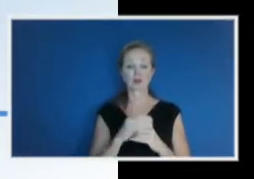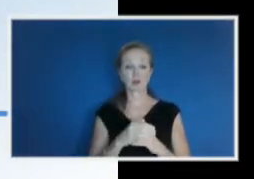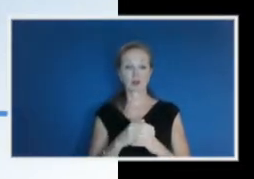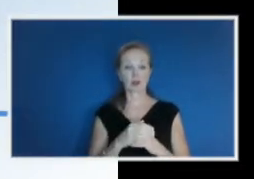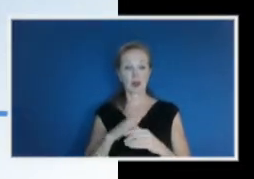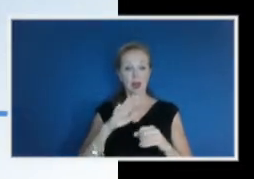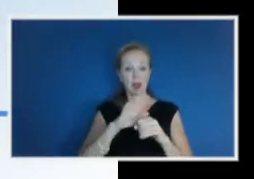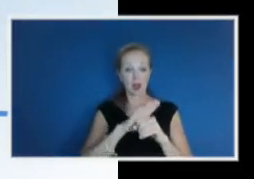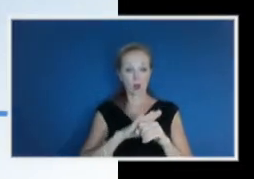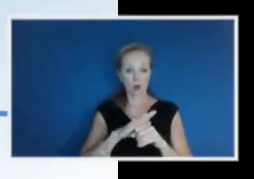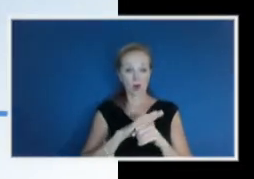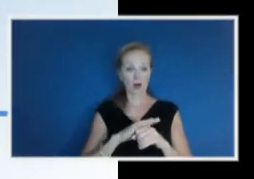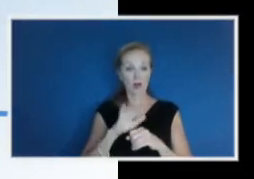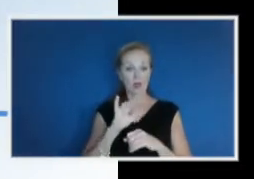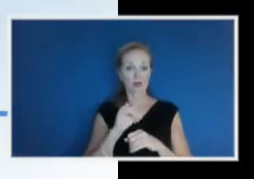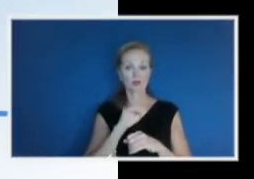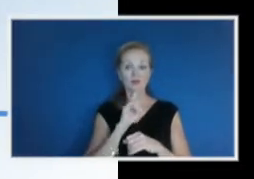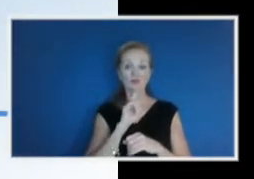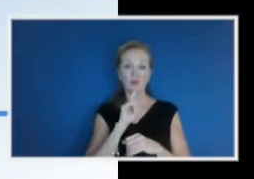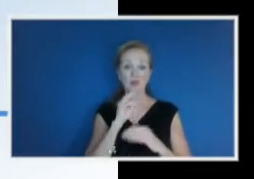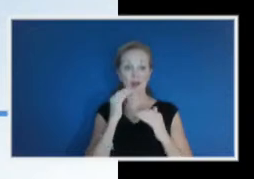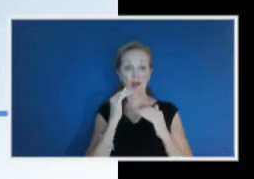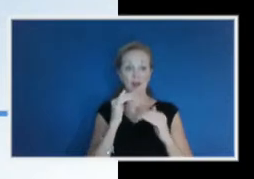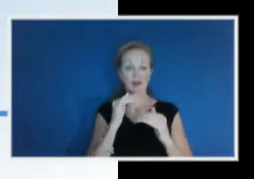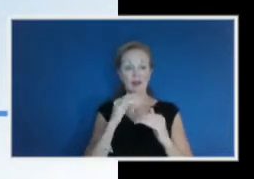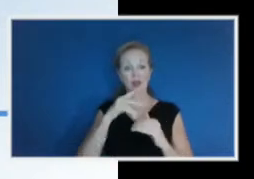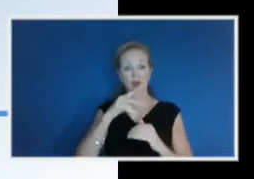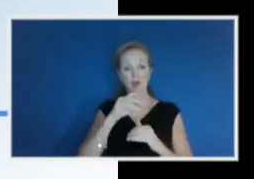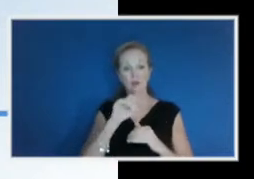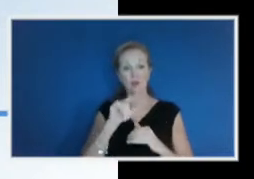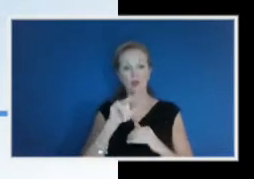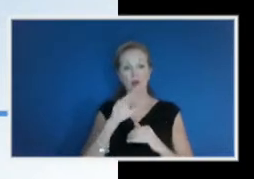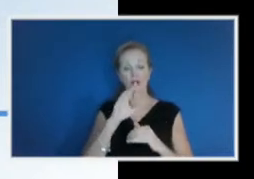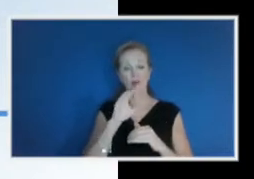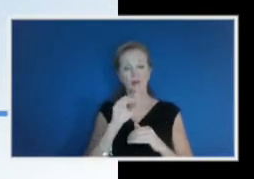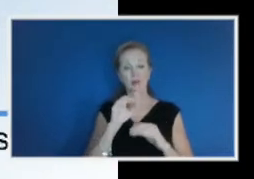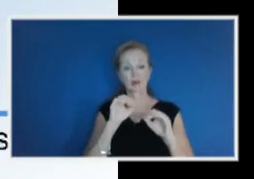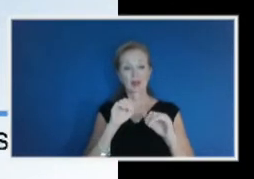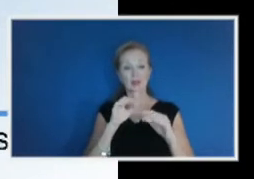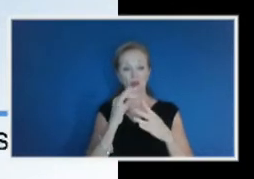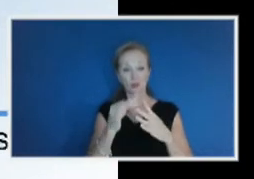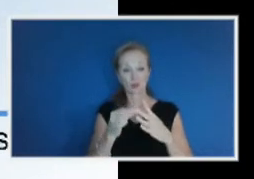area, which severely restricted the pool of firms from which they could choose.